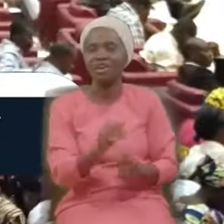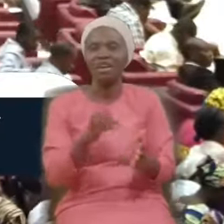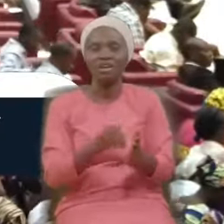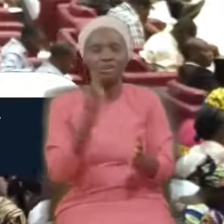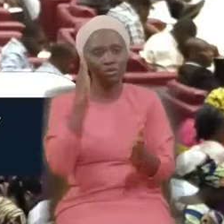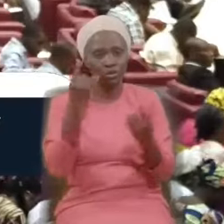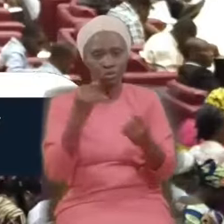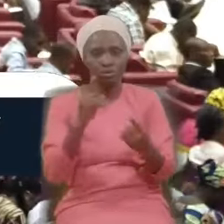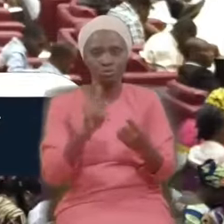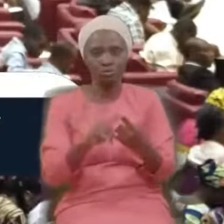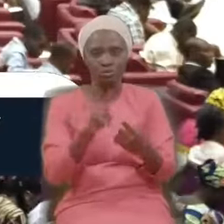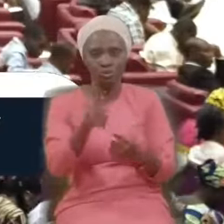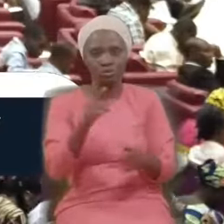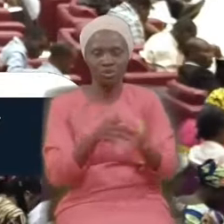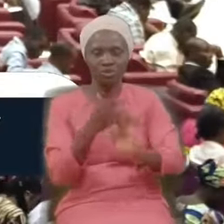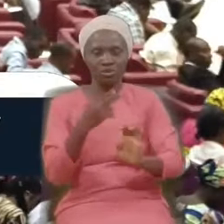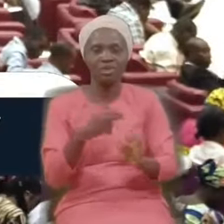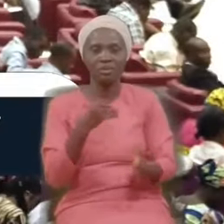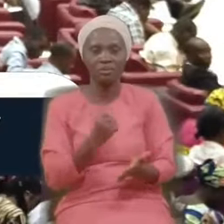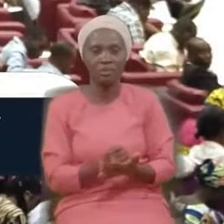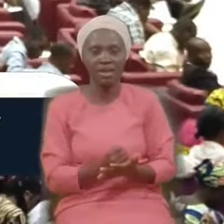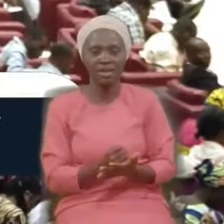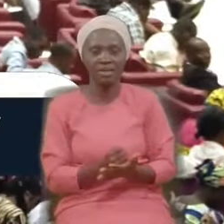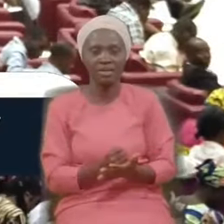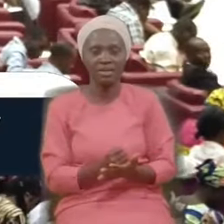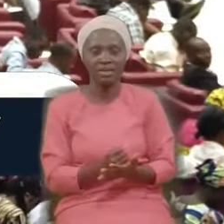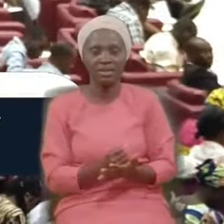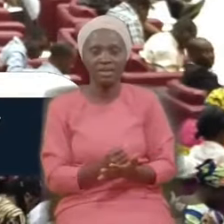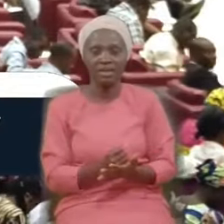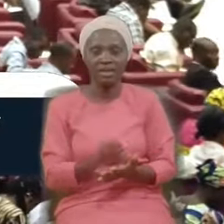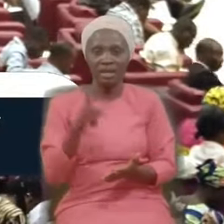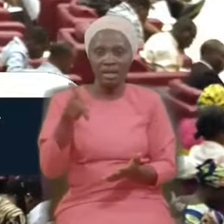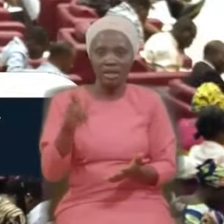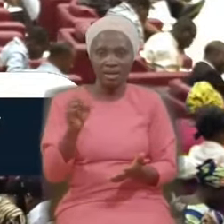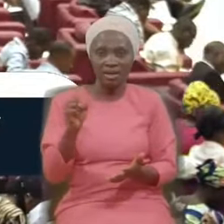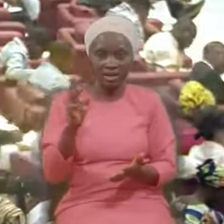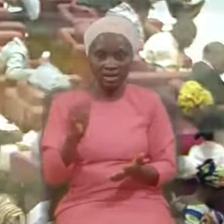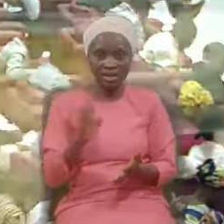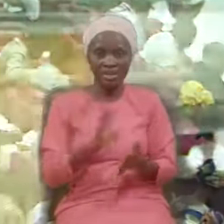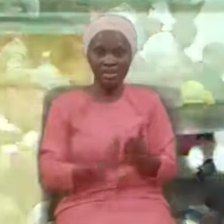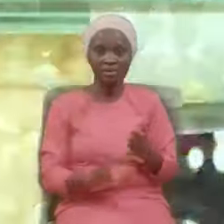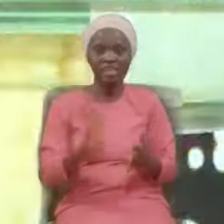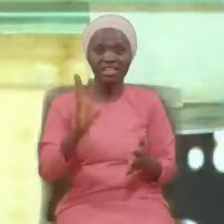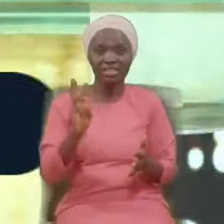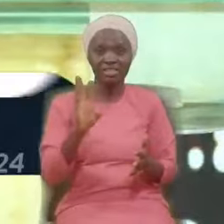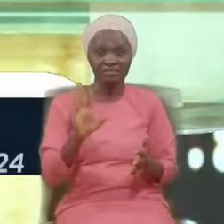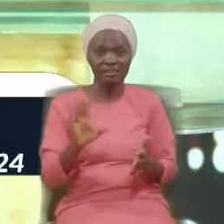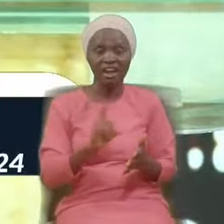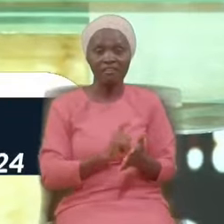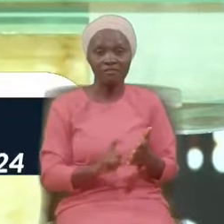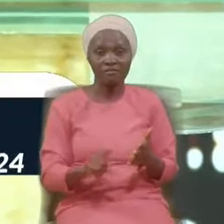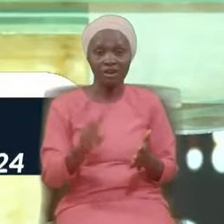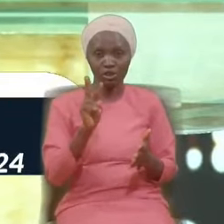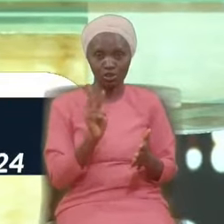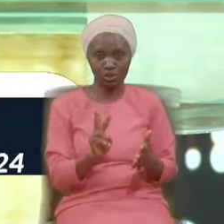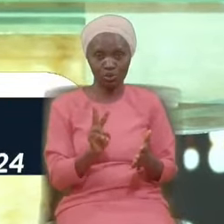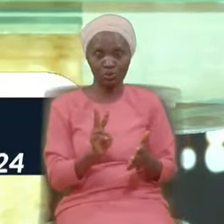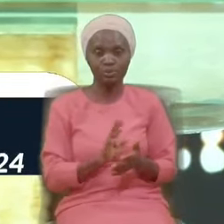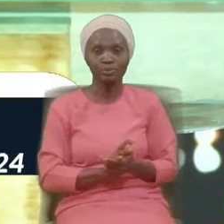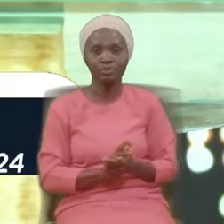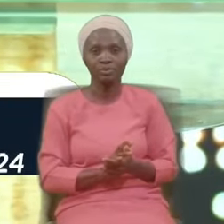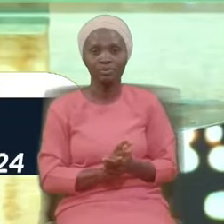Psalm 65, Psalm 65, verse 2. Psalm 65, verse 2. O